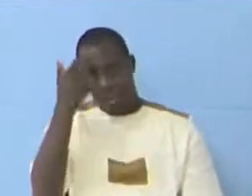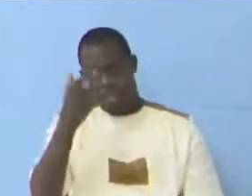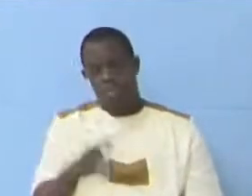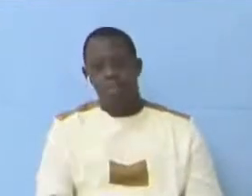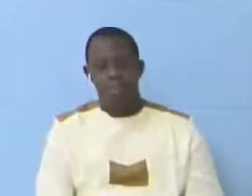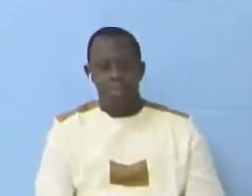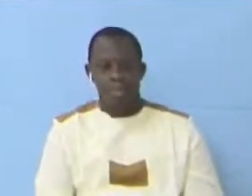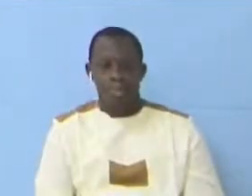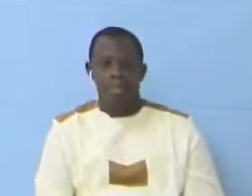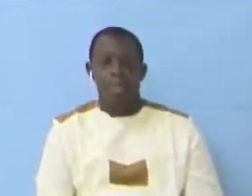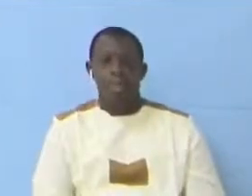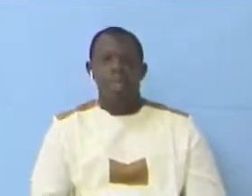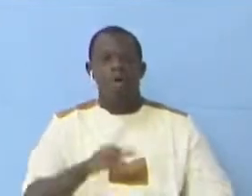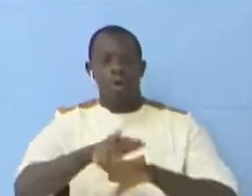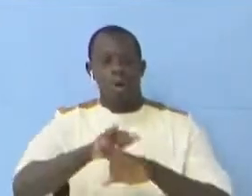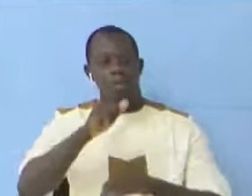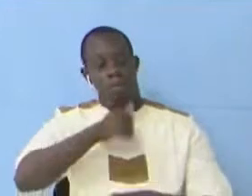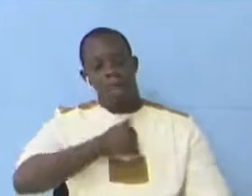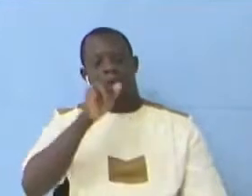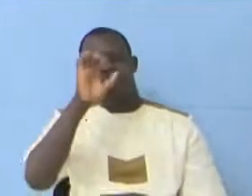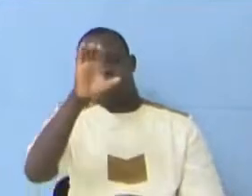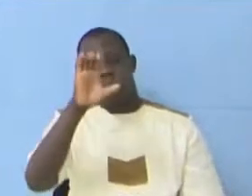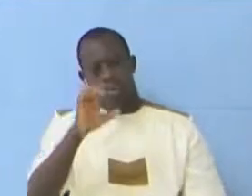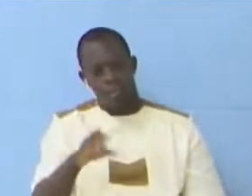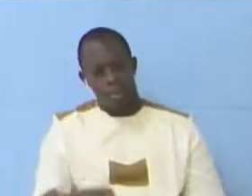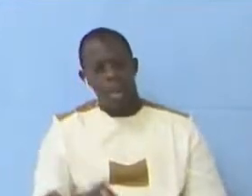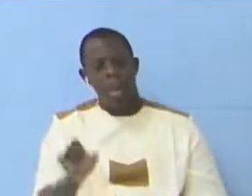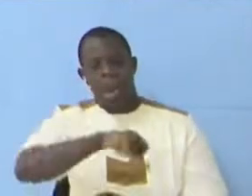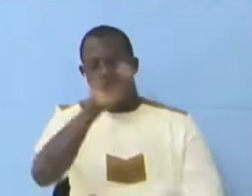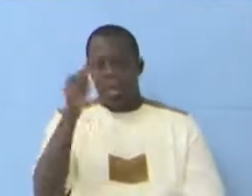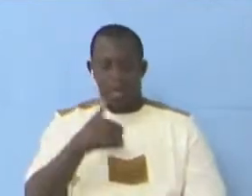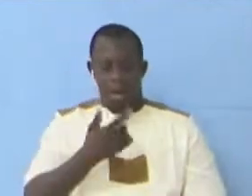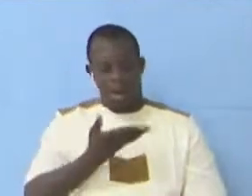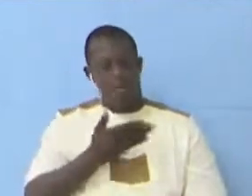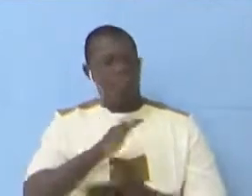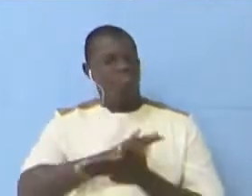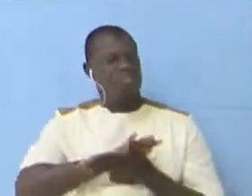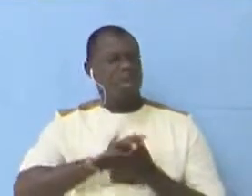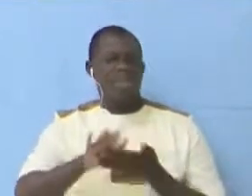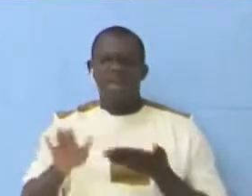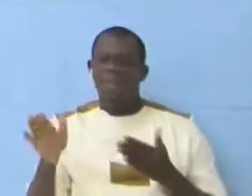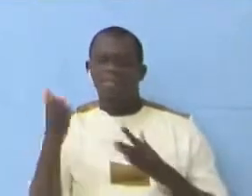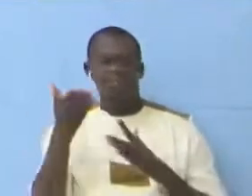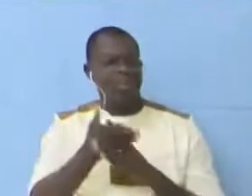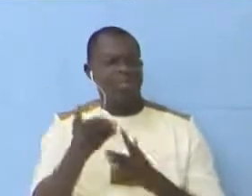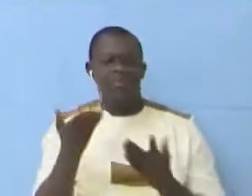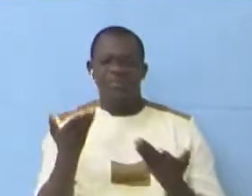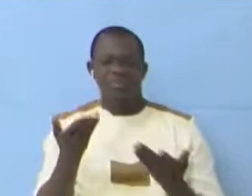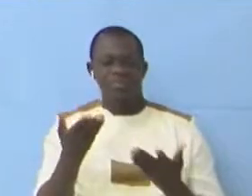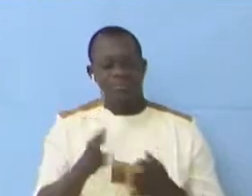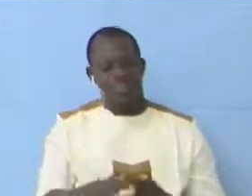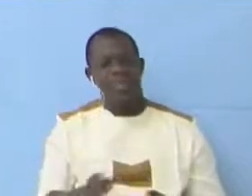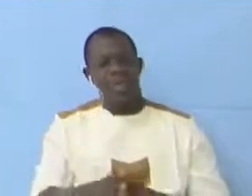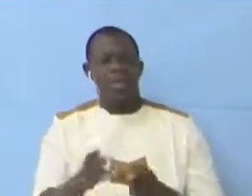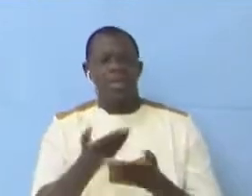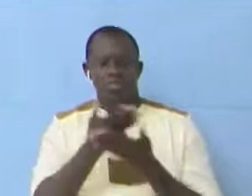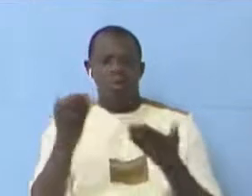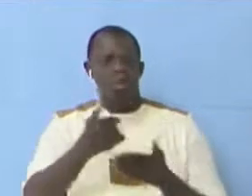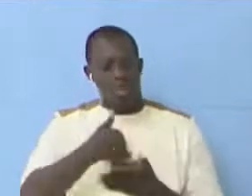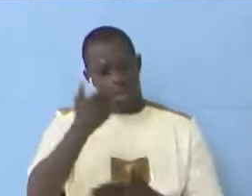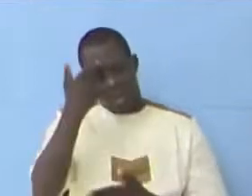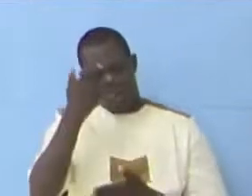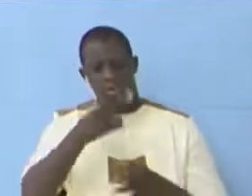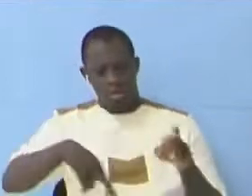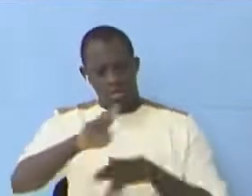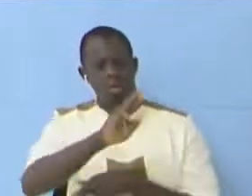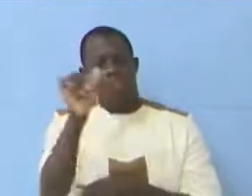nag si suma liggéey. To my country. suma réew. And I had a clear conscience. te itam man amoon naa xel mu set. So that was why I came back.